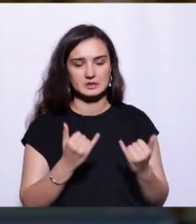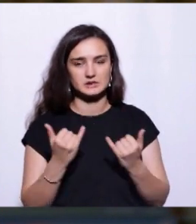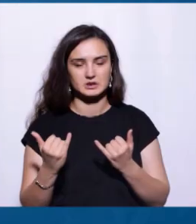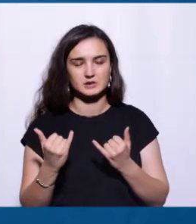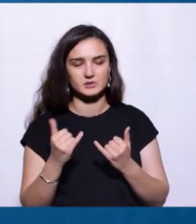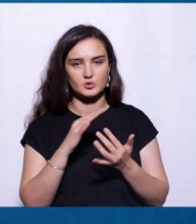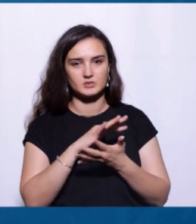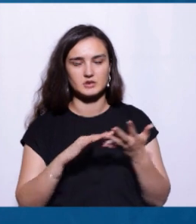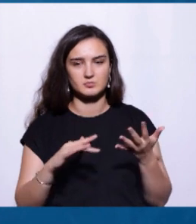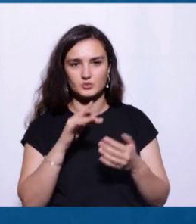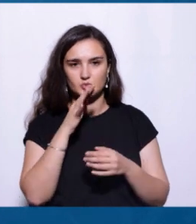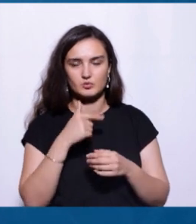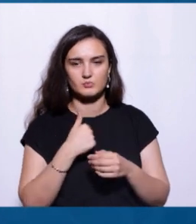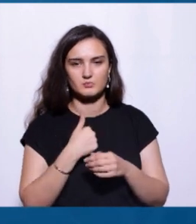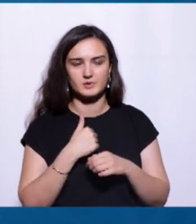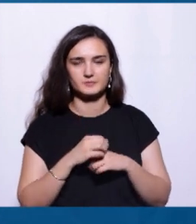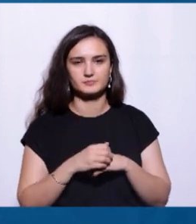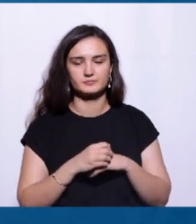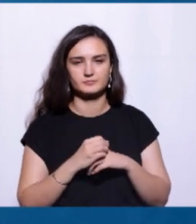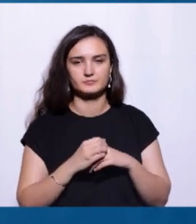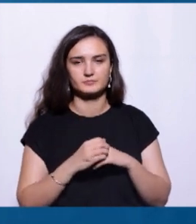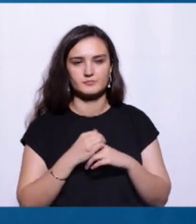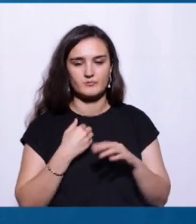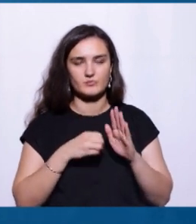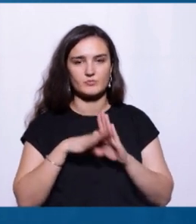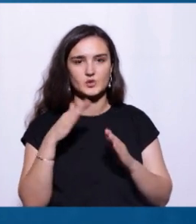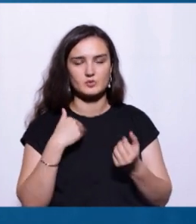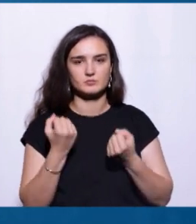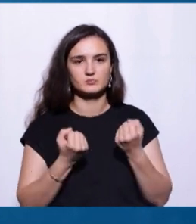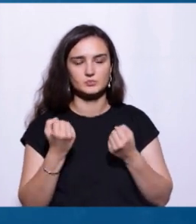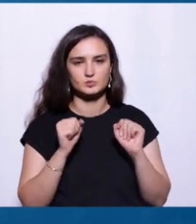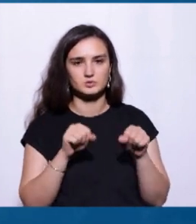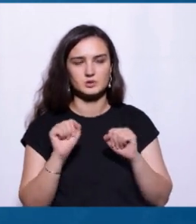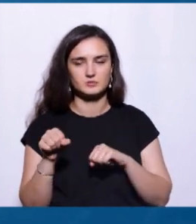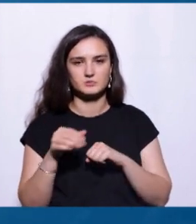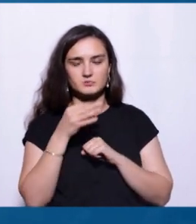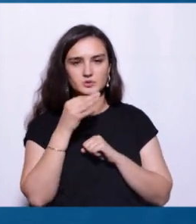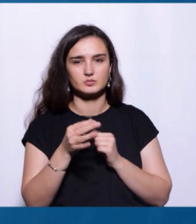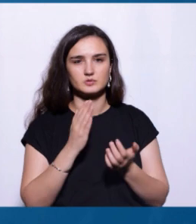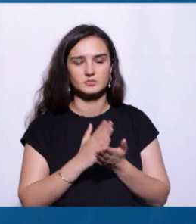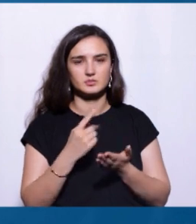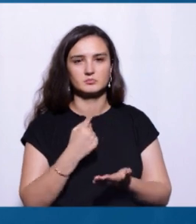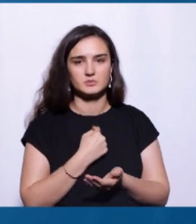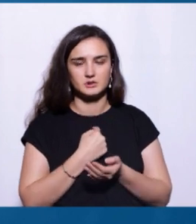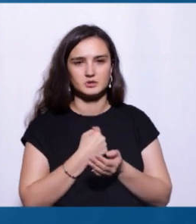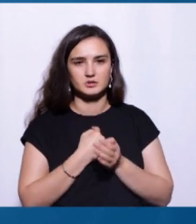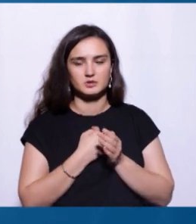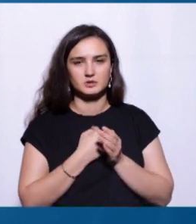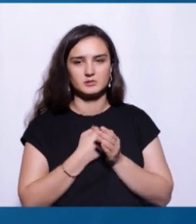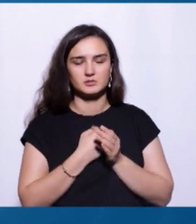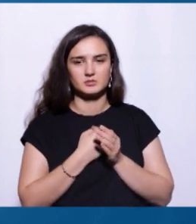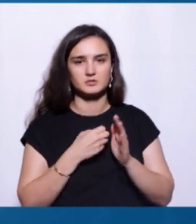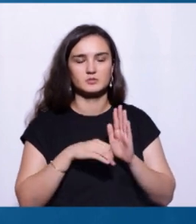continuous tense. I improve my driving skills. So, the answer is I